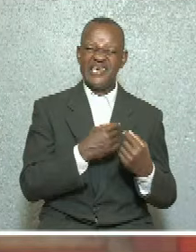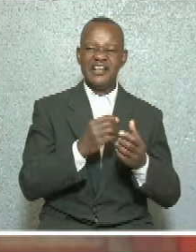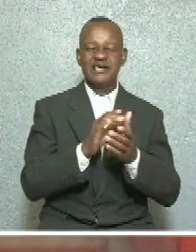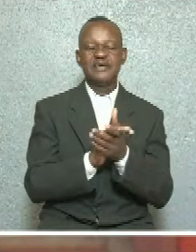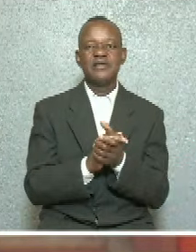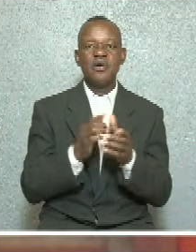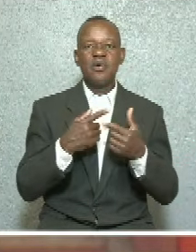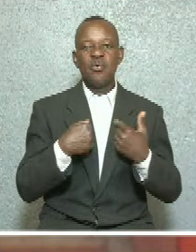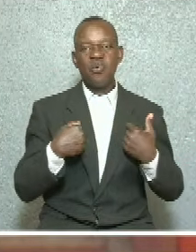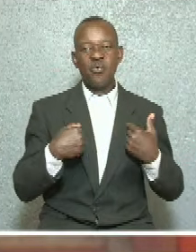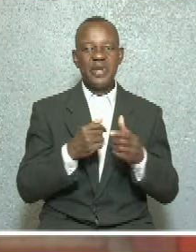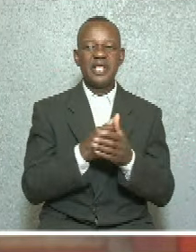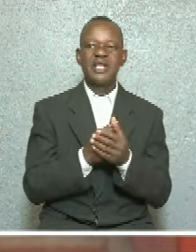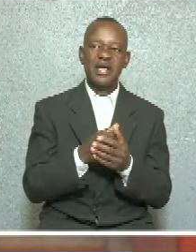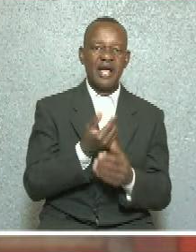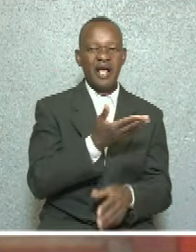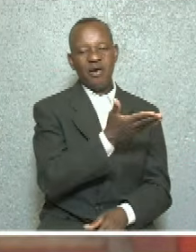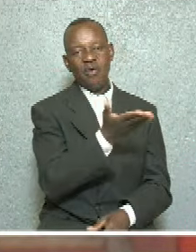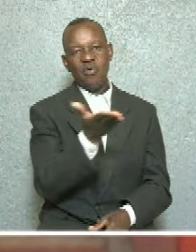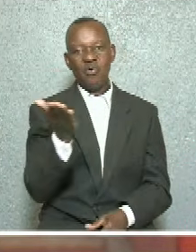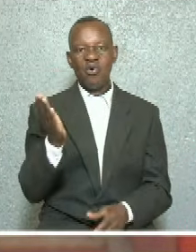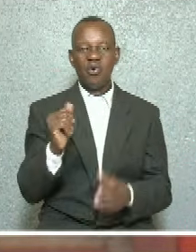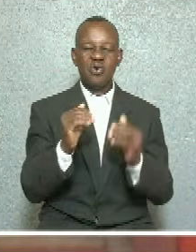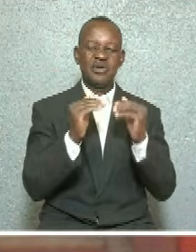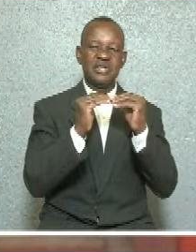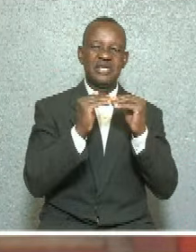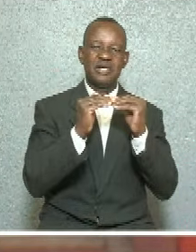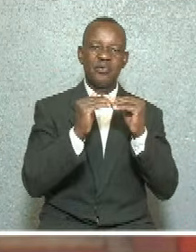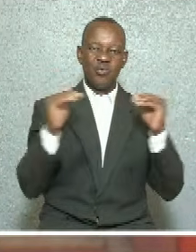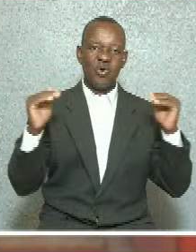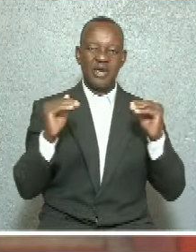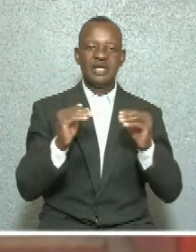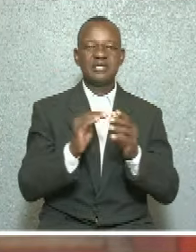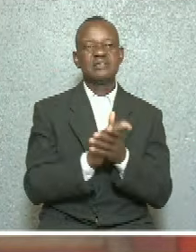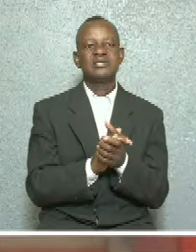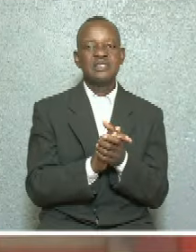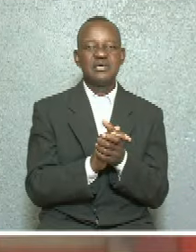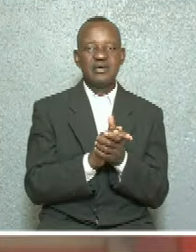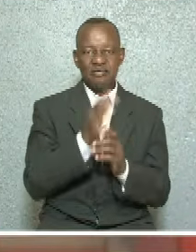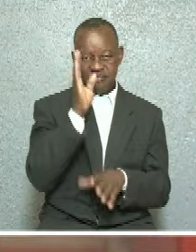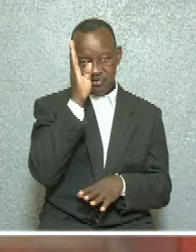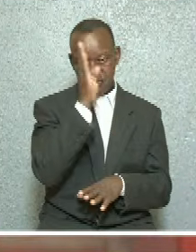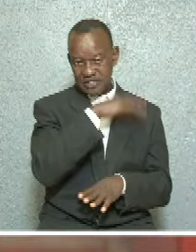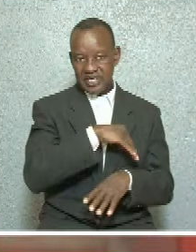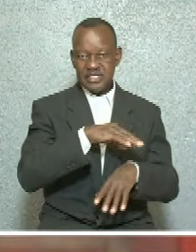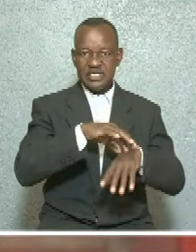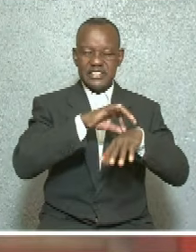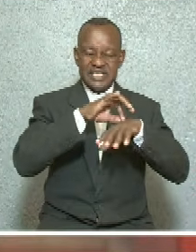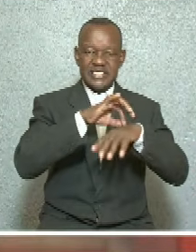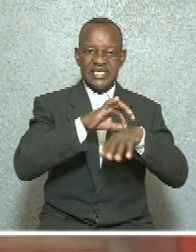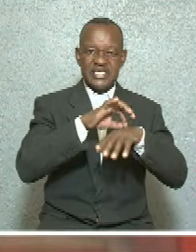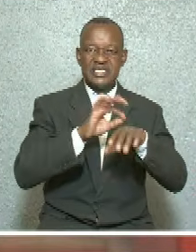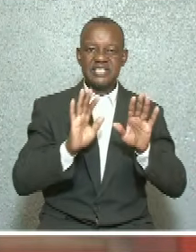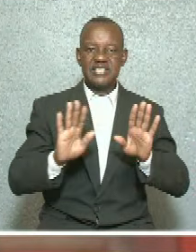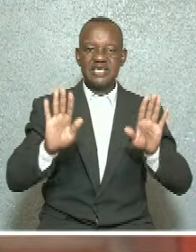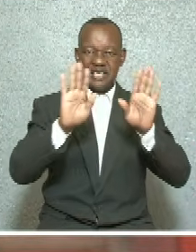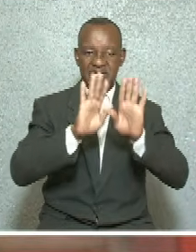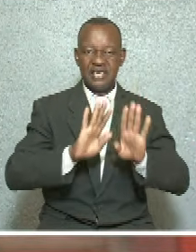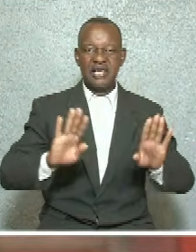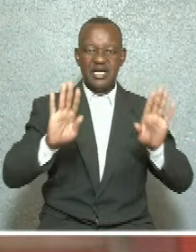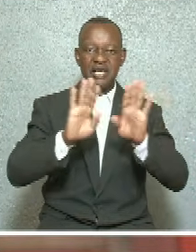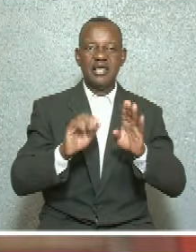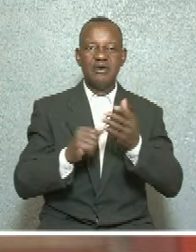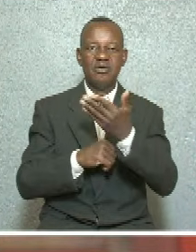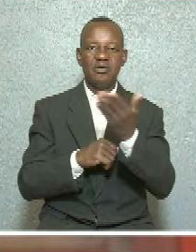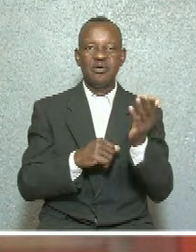us must be treated with fairness, with respect, with equality, and the biggest right, in my